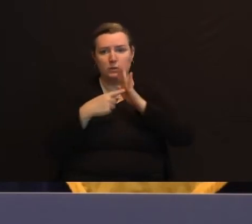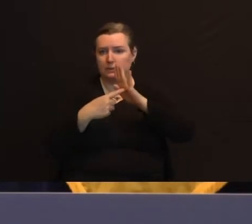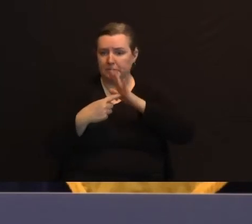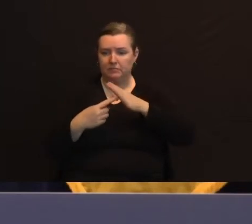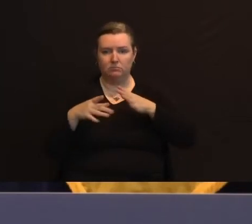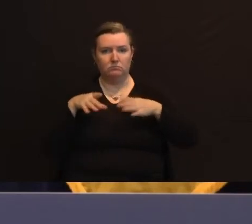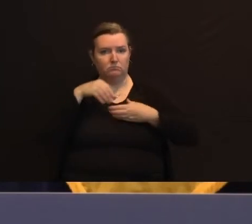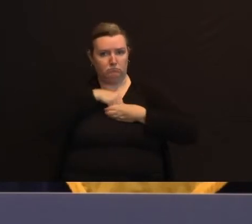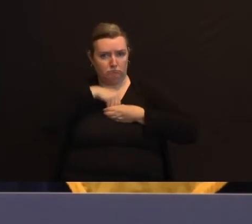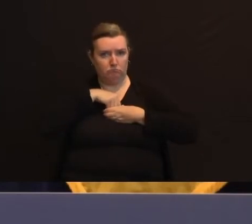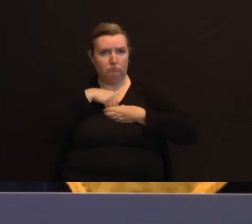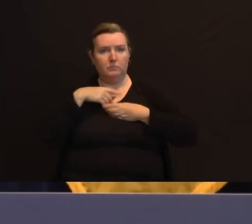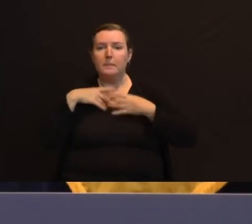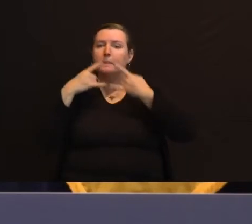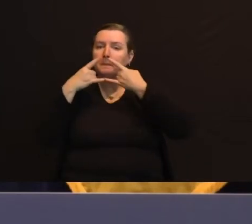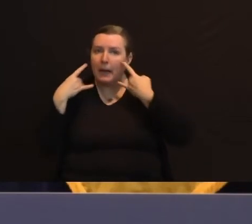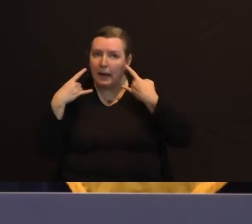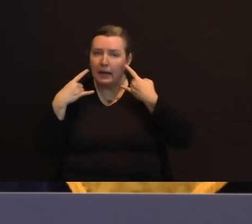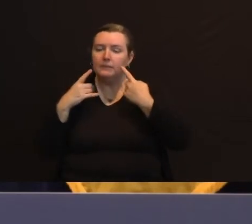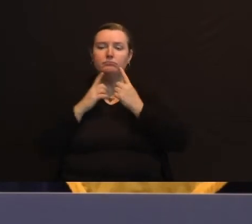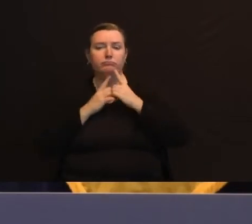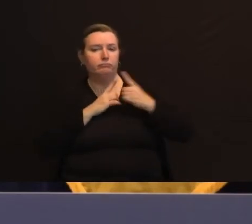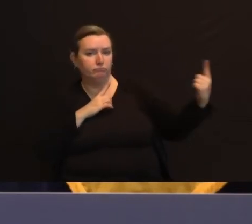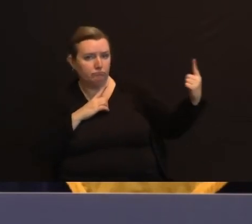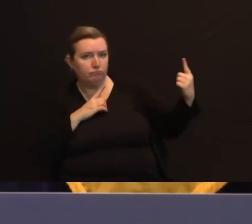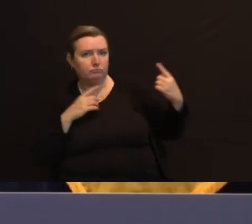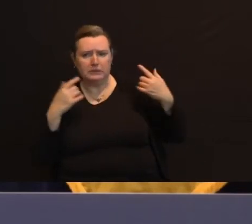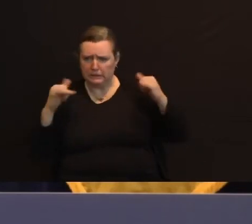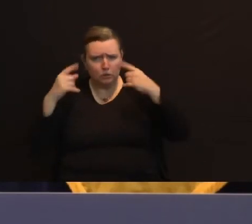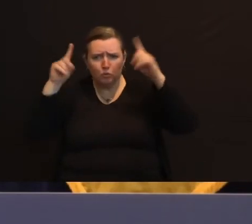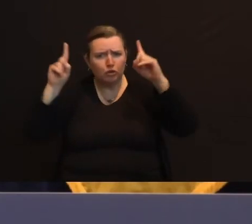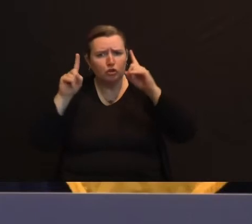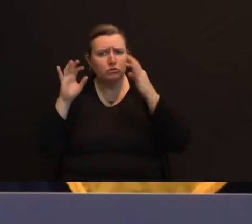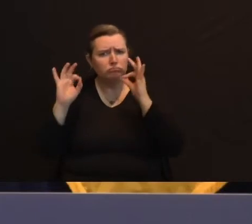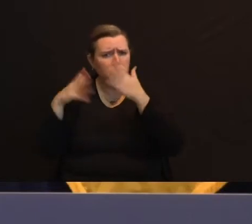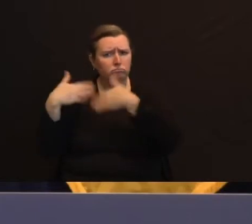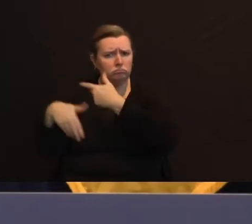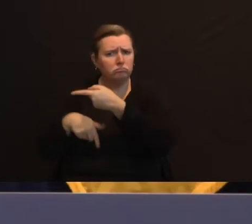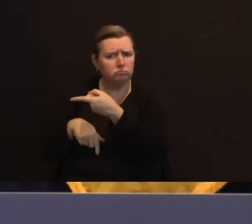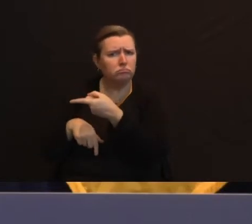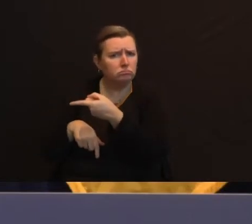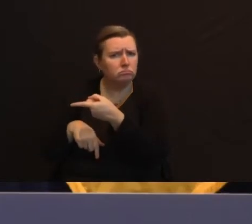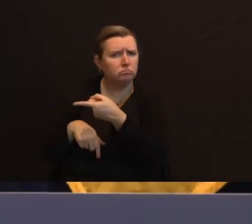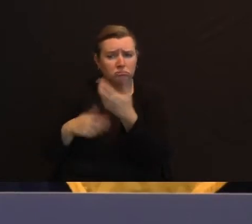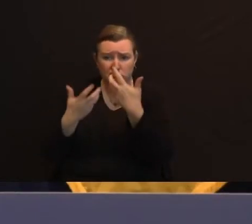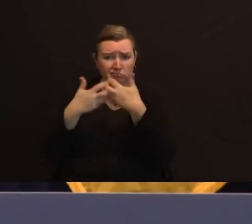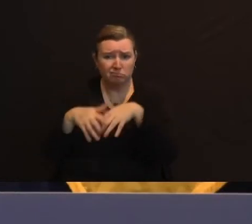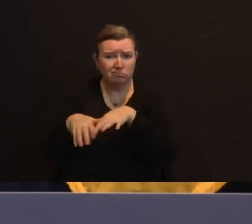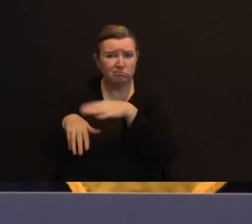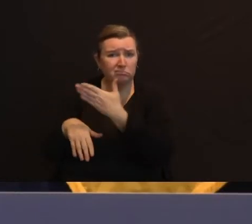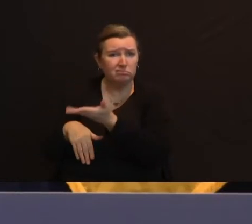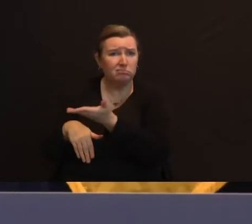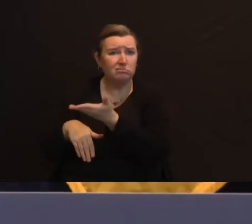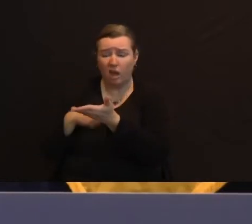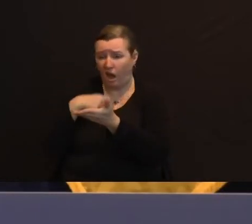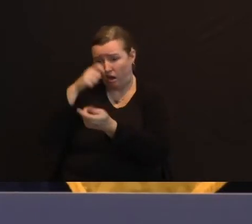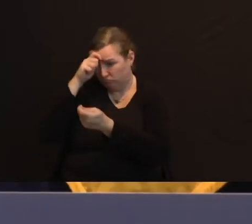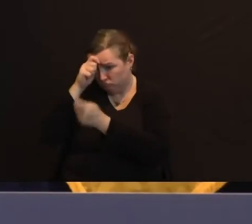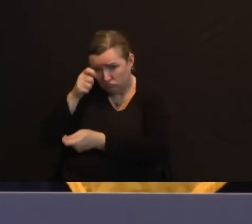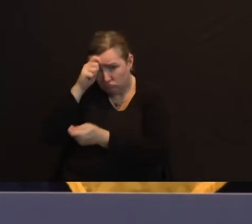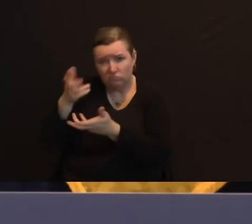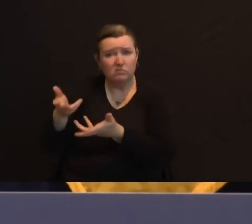social distancing is working, you've got a bunch of things working for you in that setting. And again, hats off to everybody. If